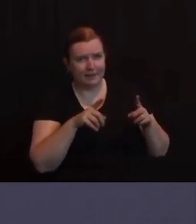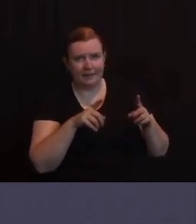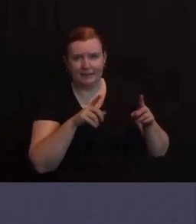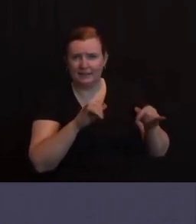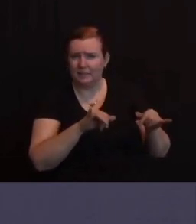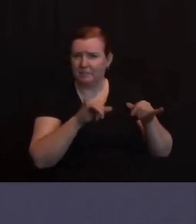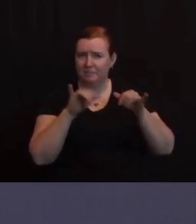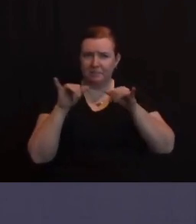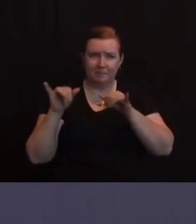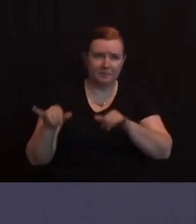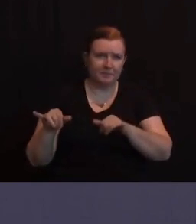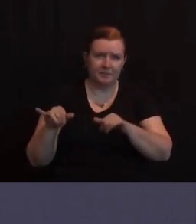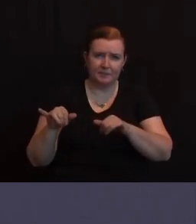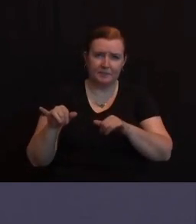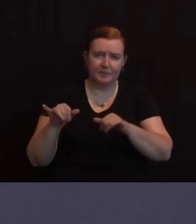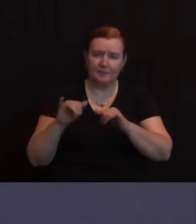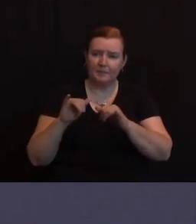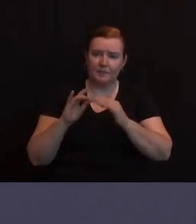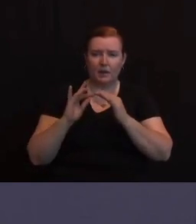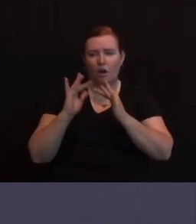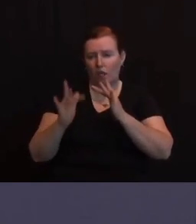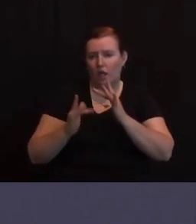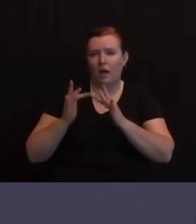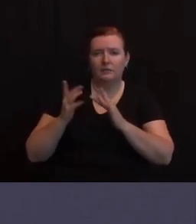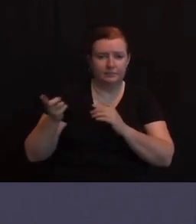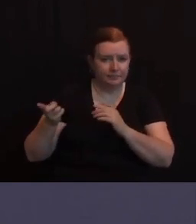resources and manpower are, opening in